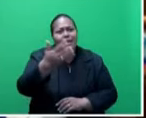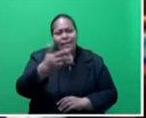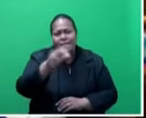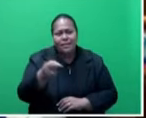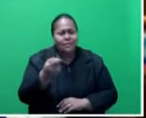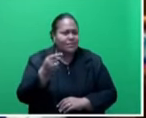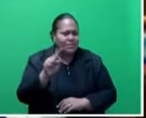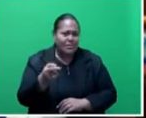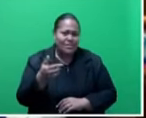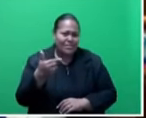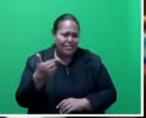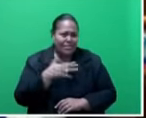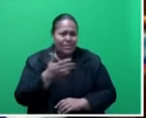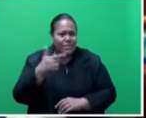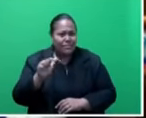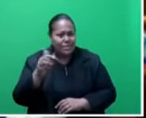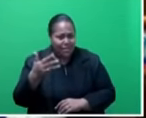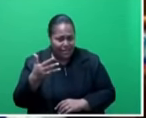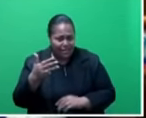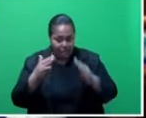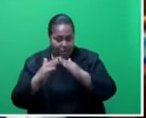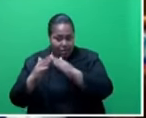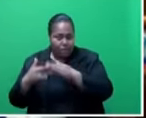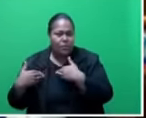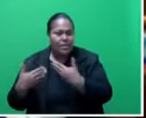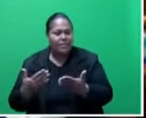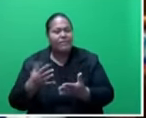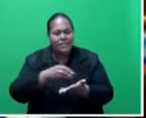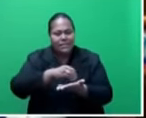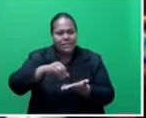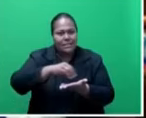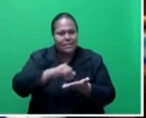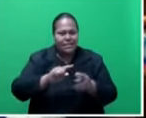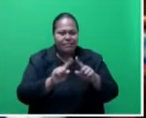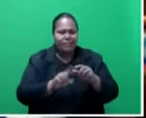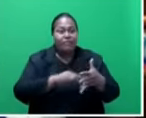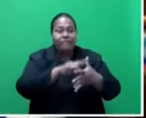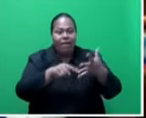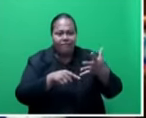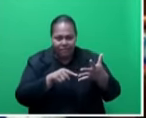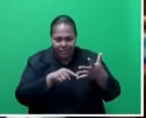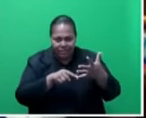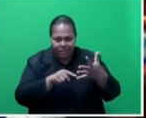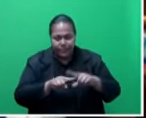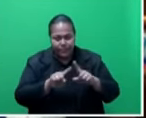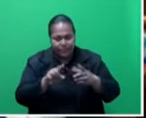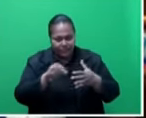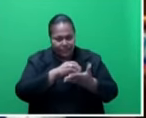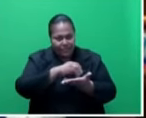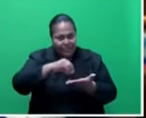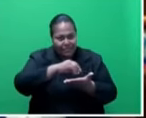19,779 households were provided with seed packages with 5 commodities, which would guarantee